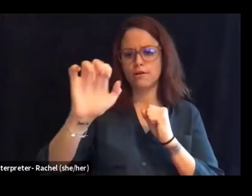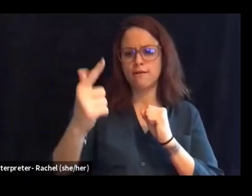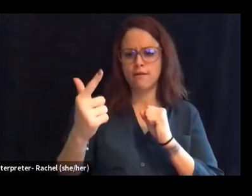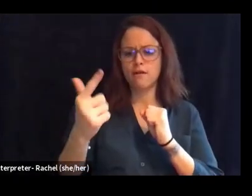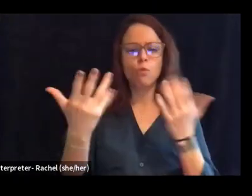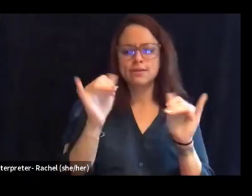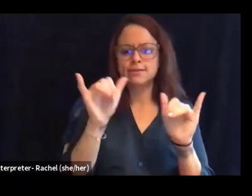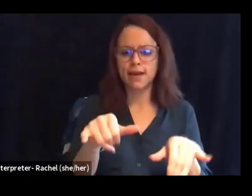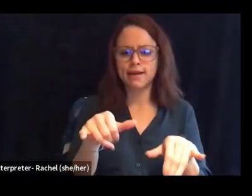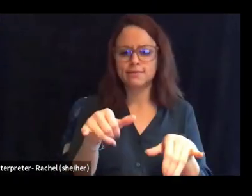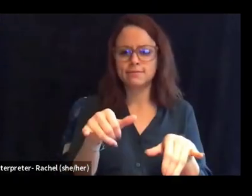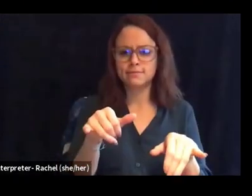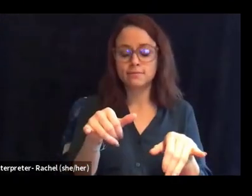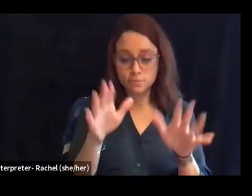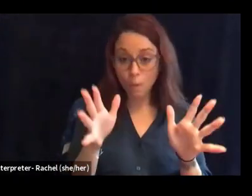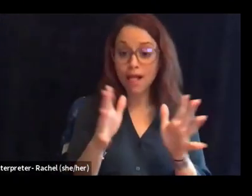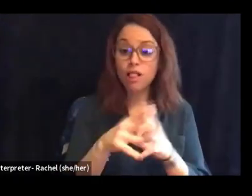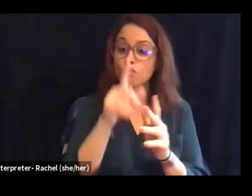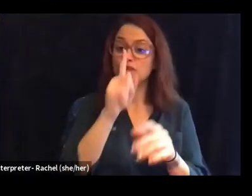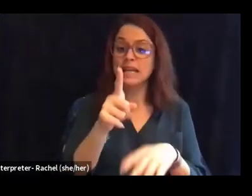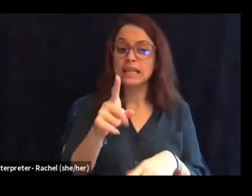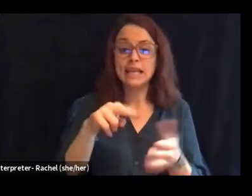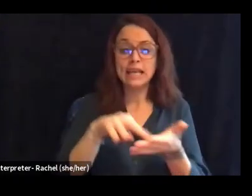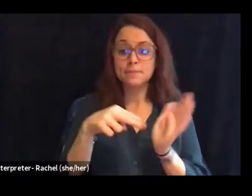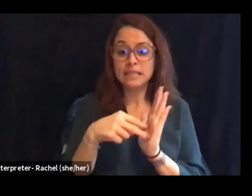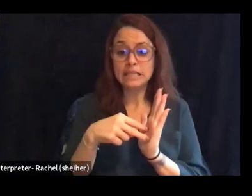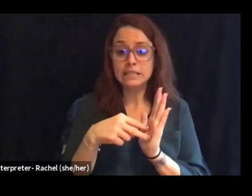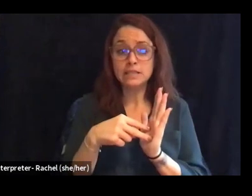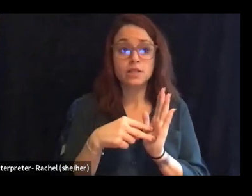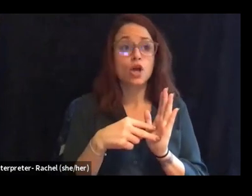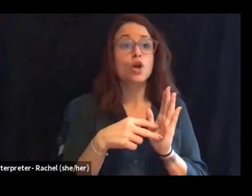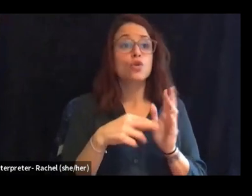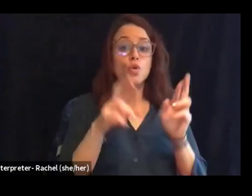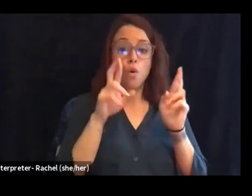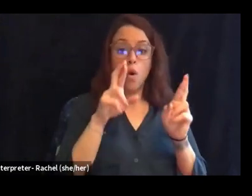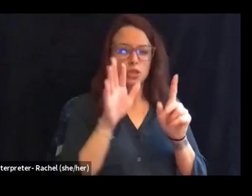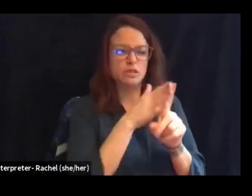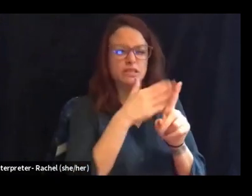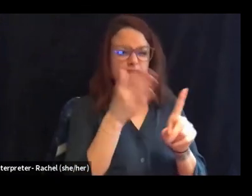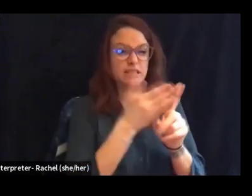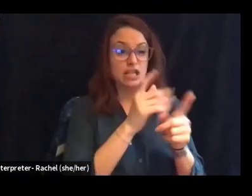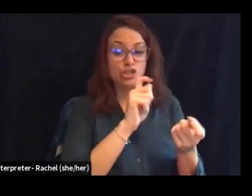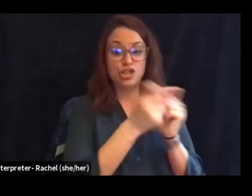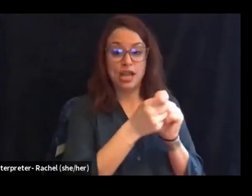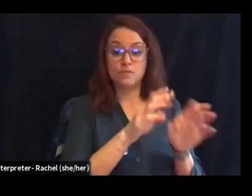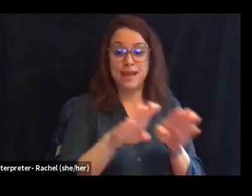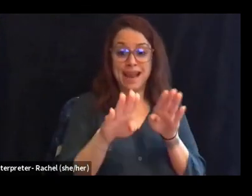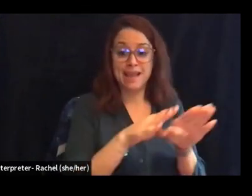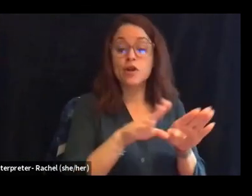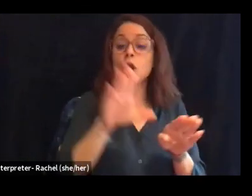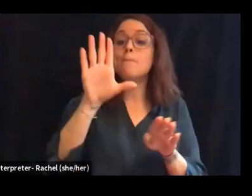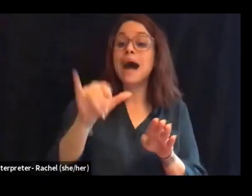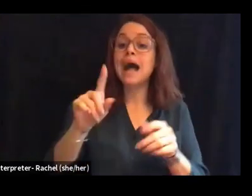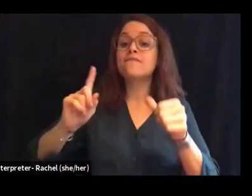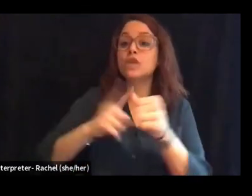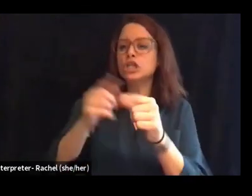Very simply, it's changing behavior by changing beliefs. So marketing